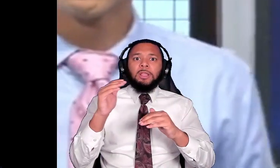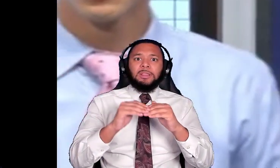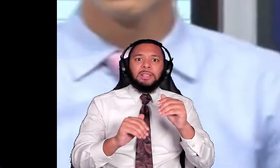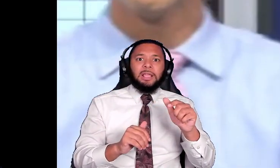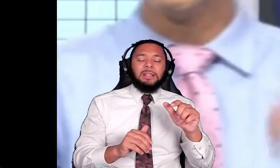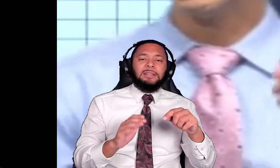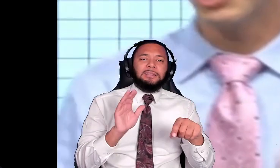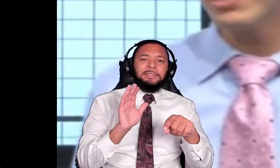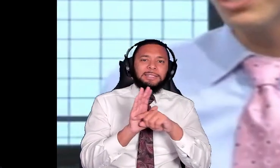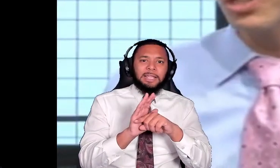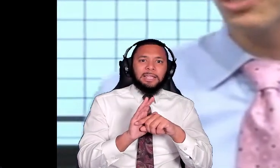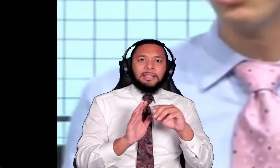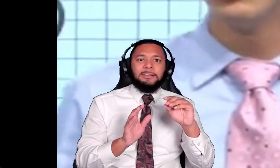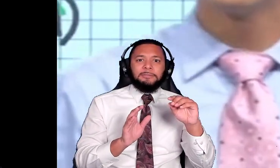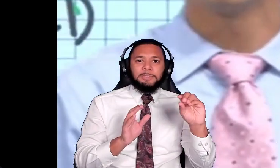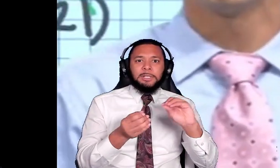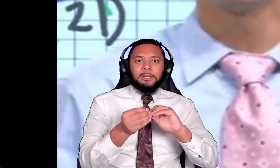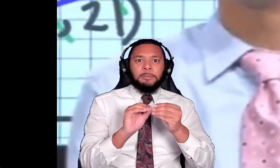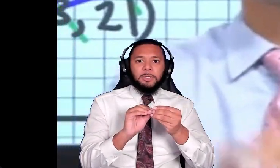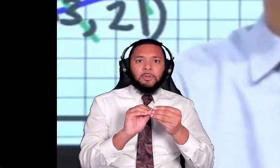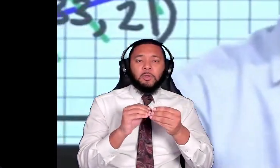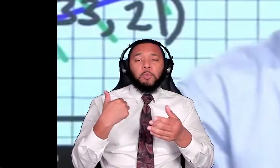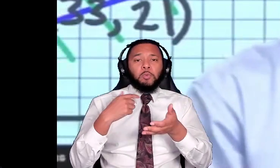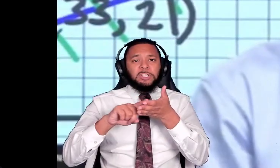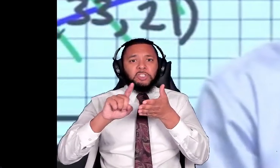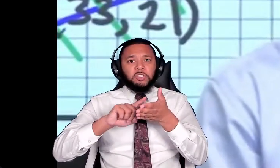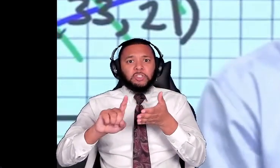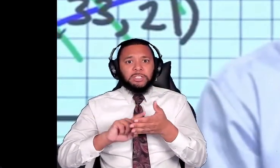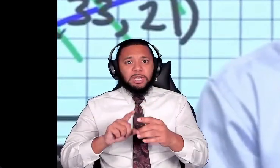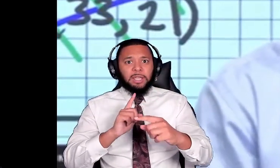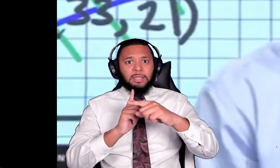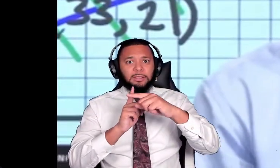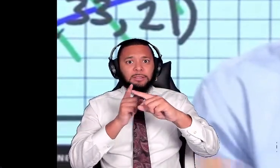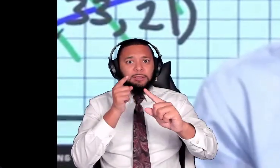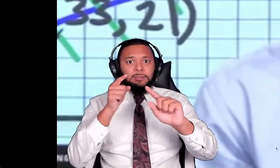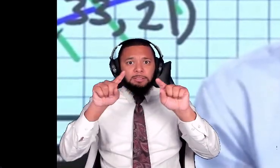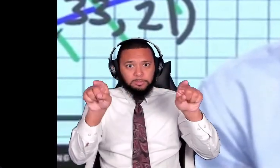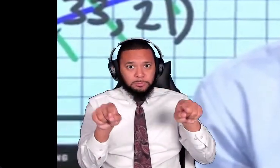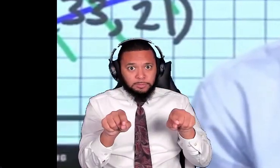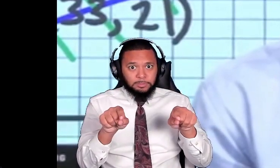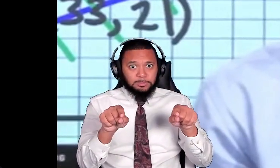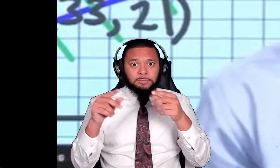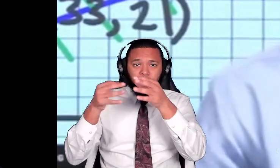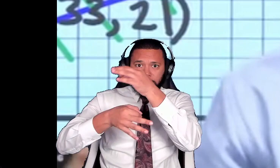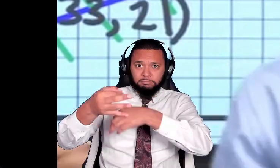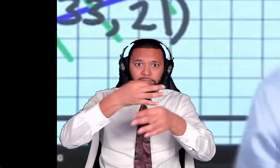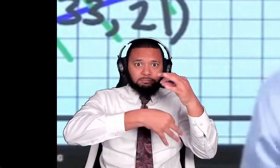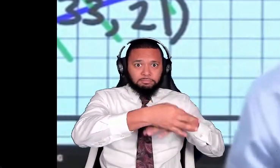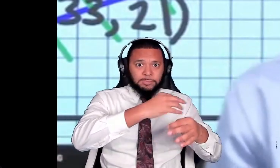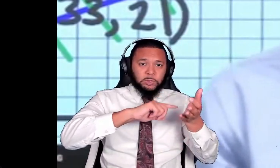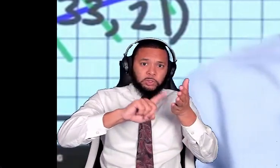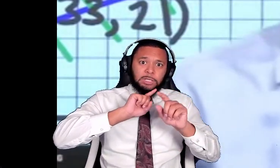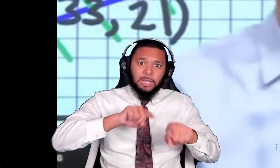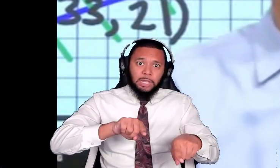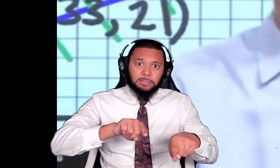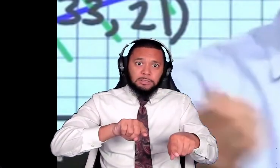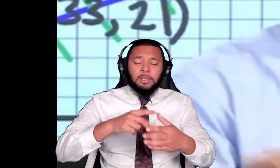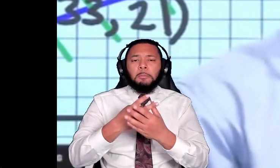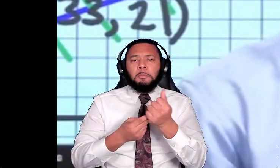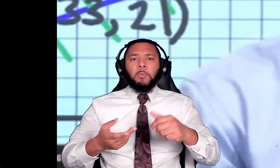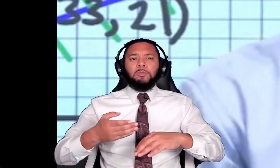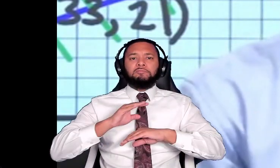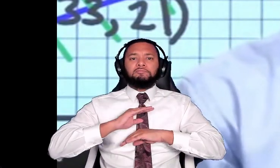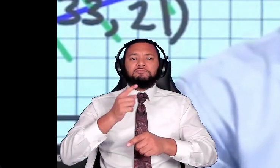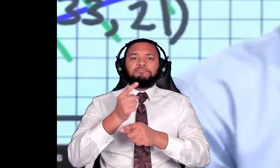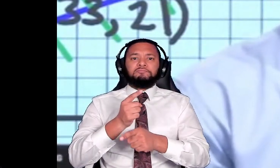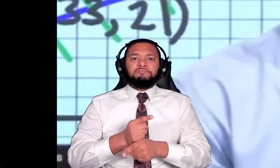number. We checked the solution point within the solution region, and it worked. So to summarize, in